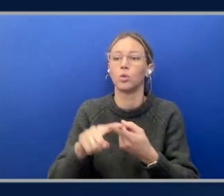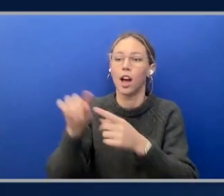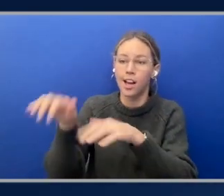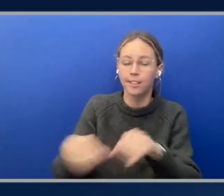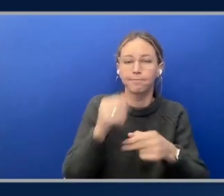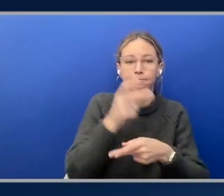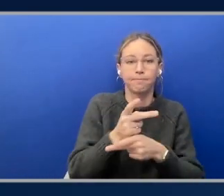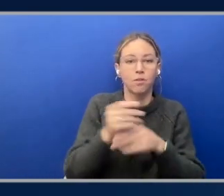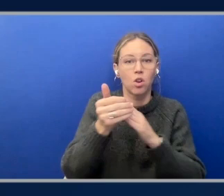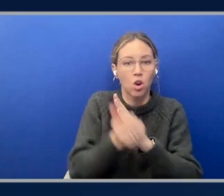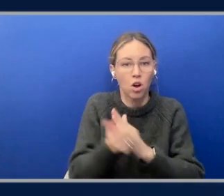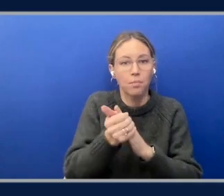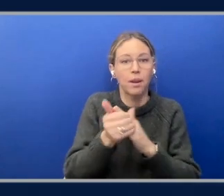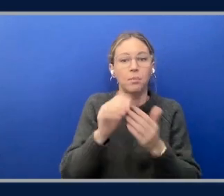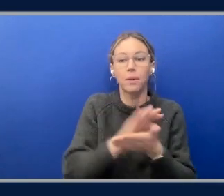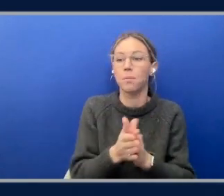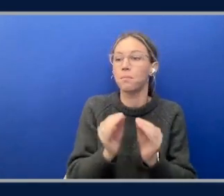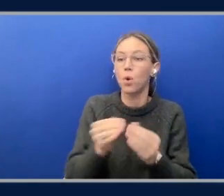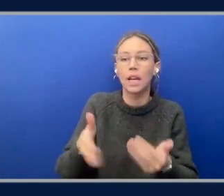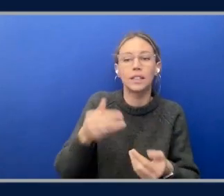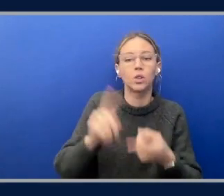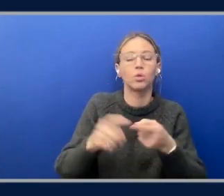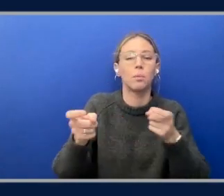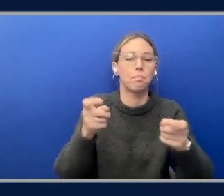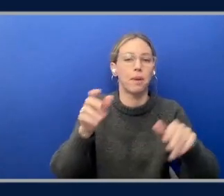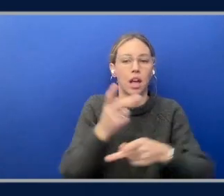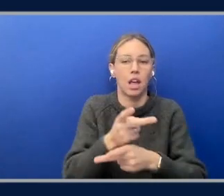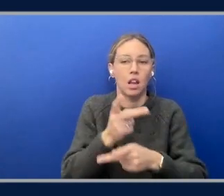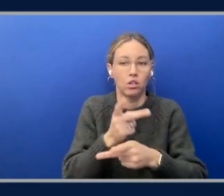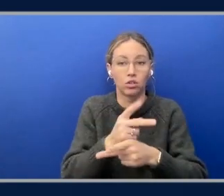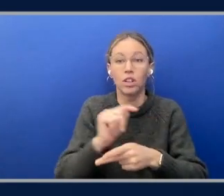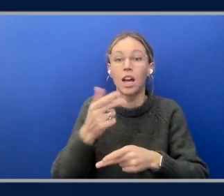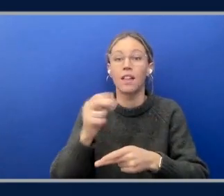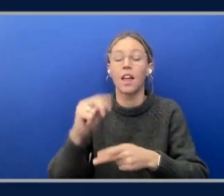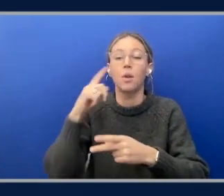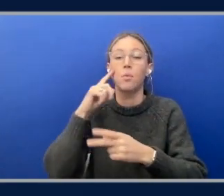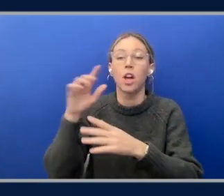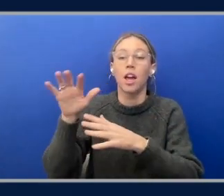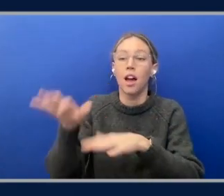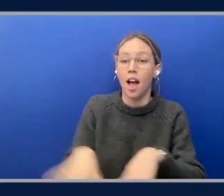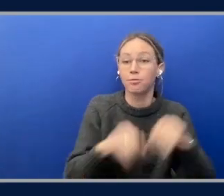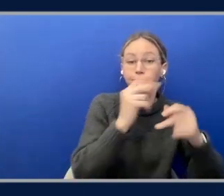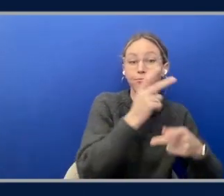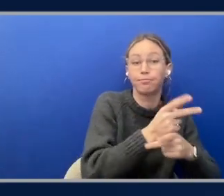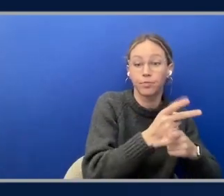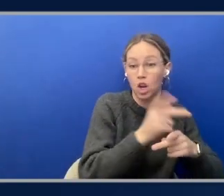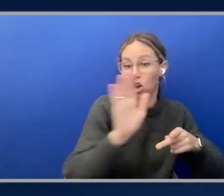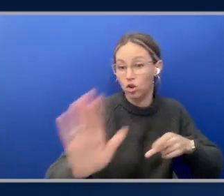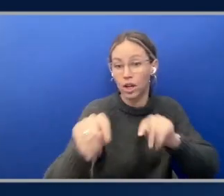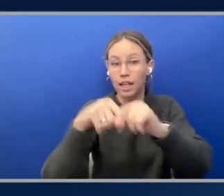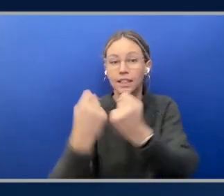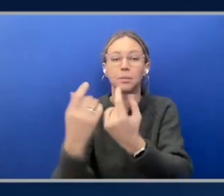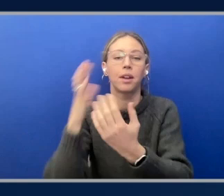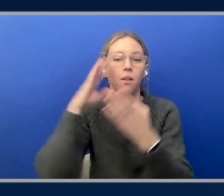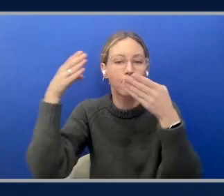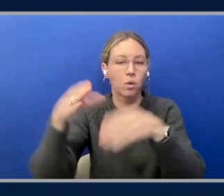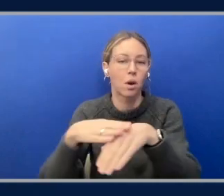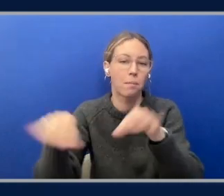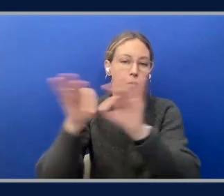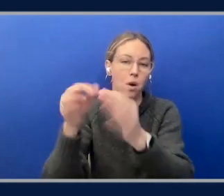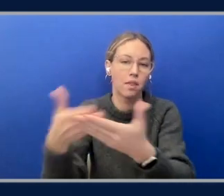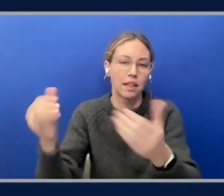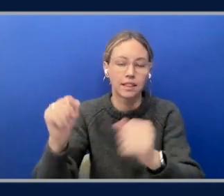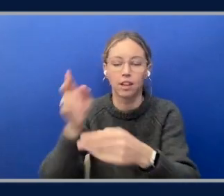it to be better, more easily managed, and then you're lifting those things up, allowing your teams to focus on the important parts and being able to get